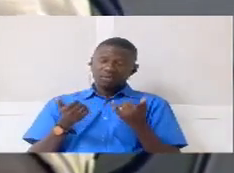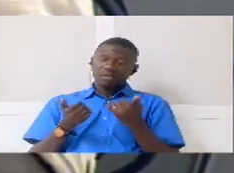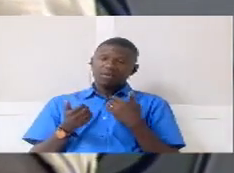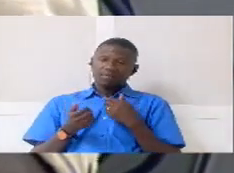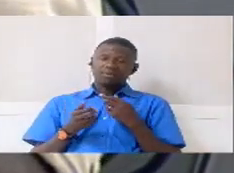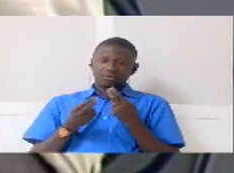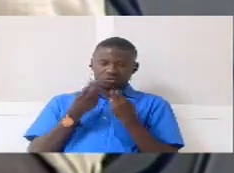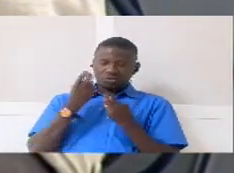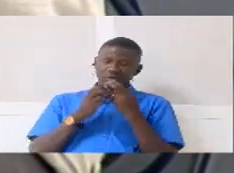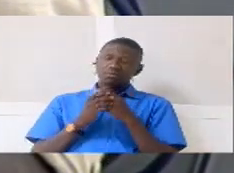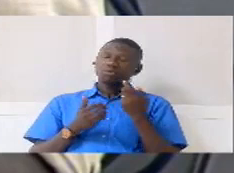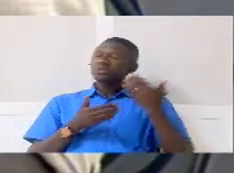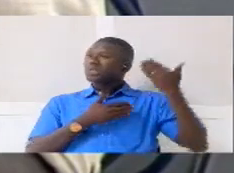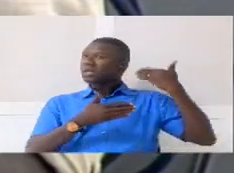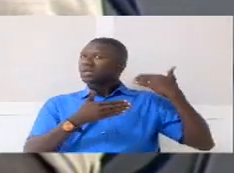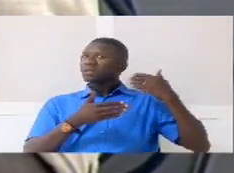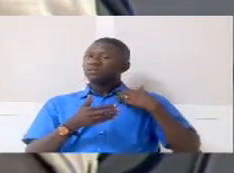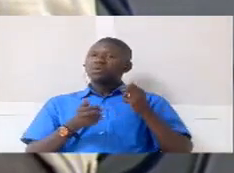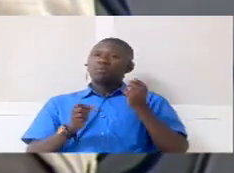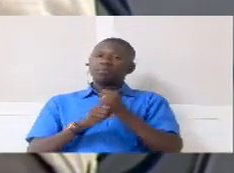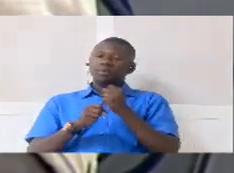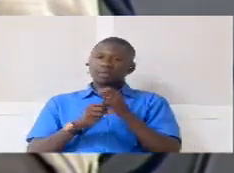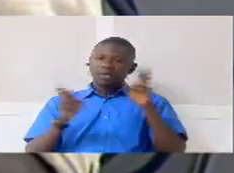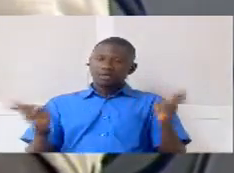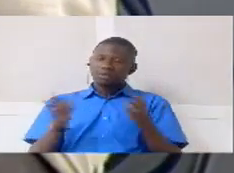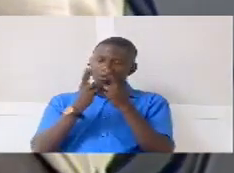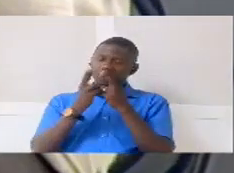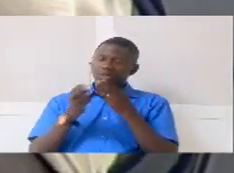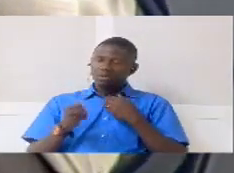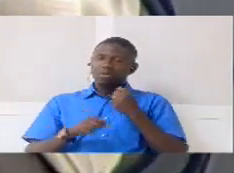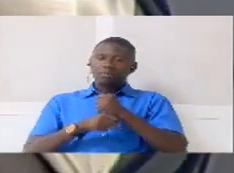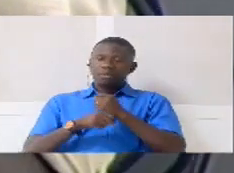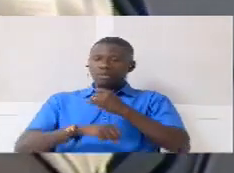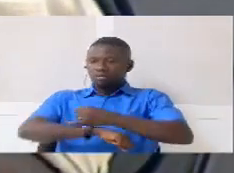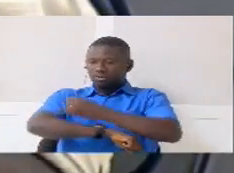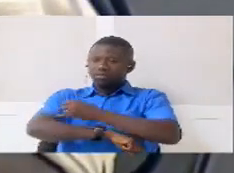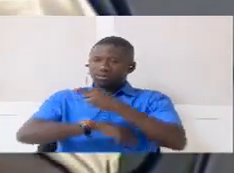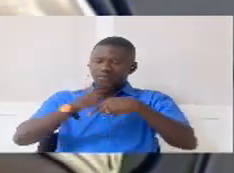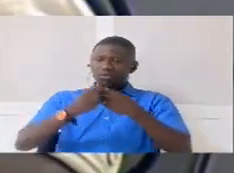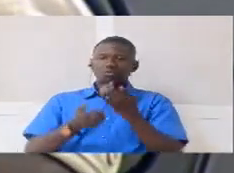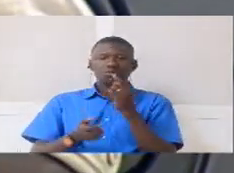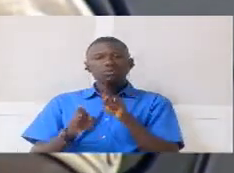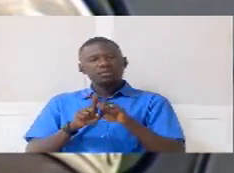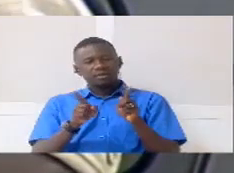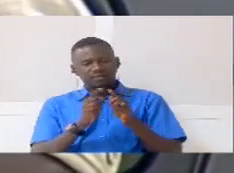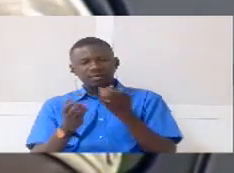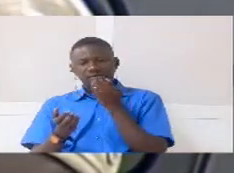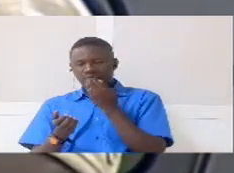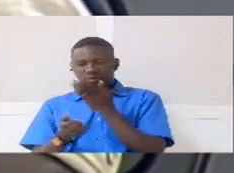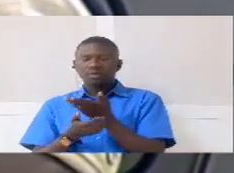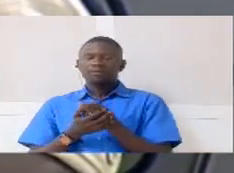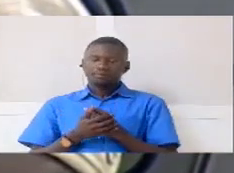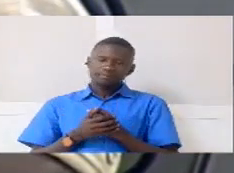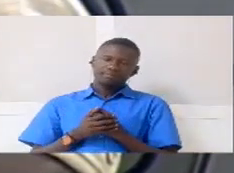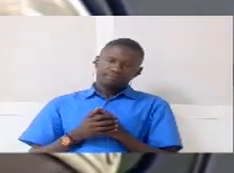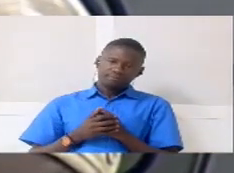ning nga recommendation ol do ke jirumi ala ko isonta fe mo la nga improvement ol jori dai so doldo. Yes, the prison